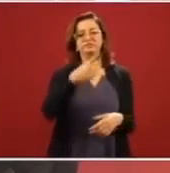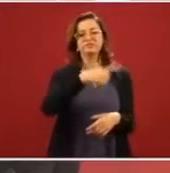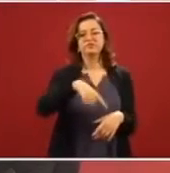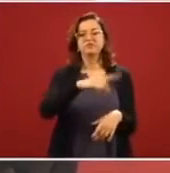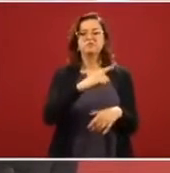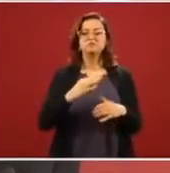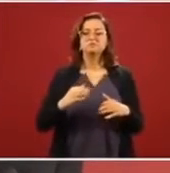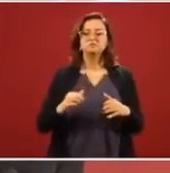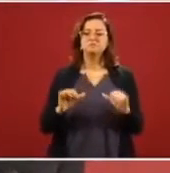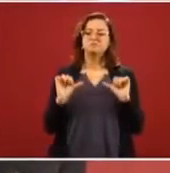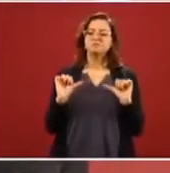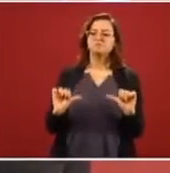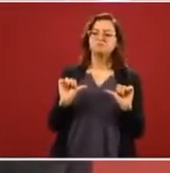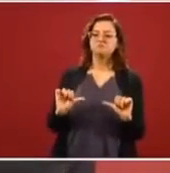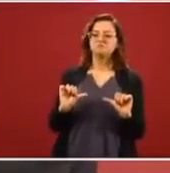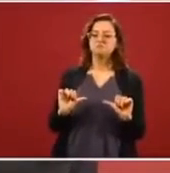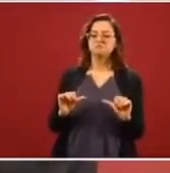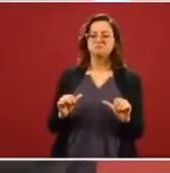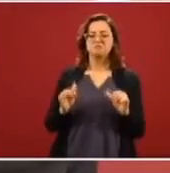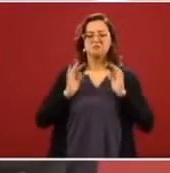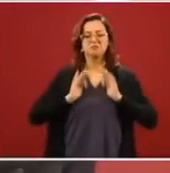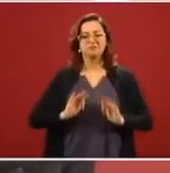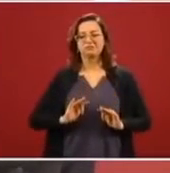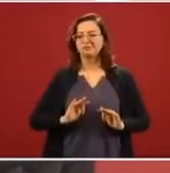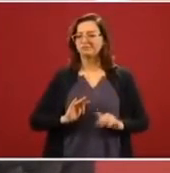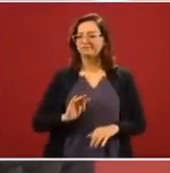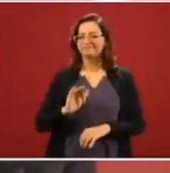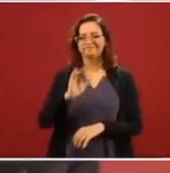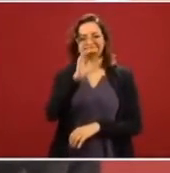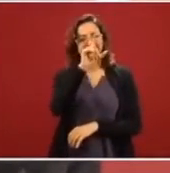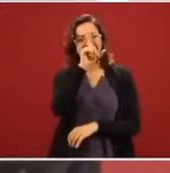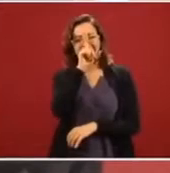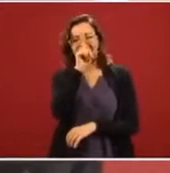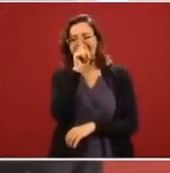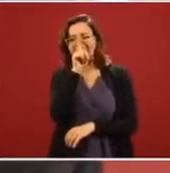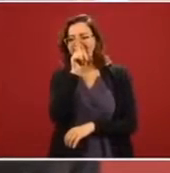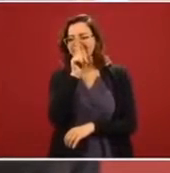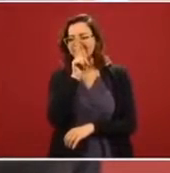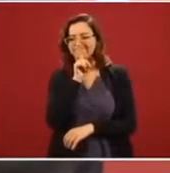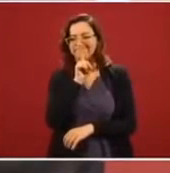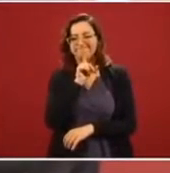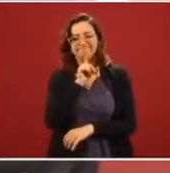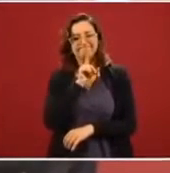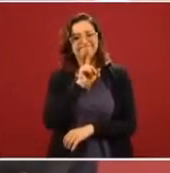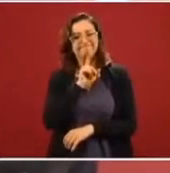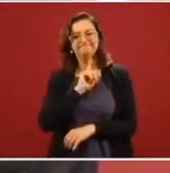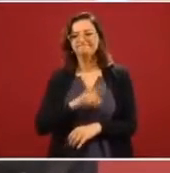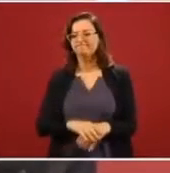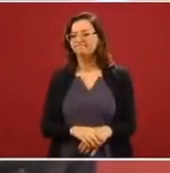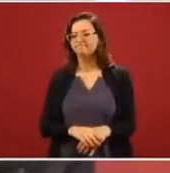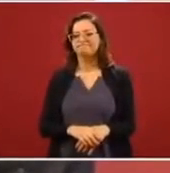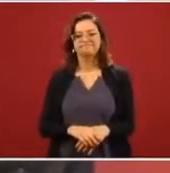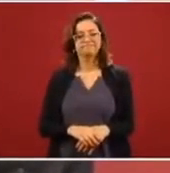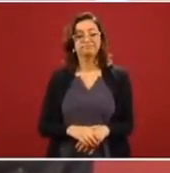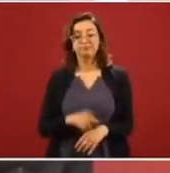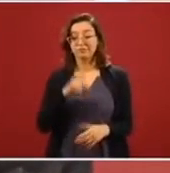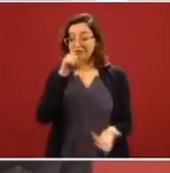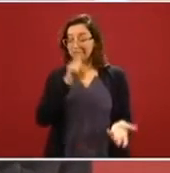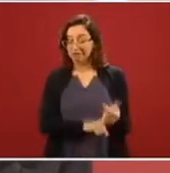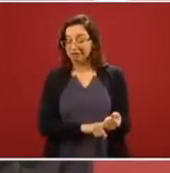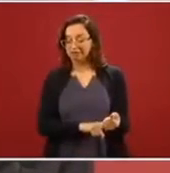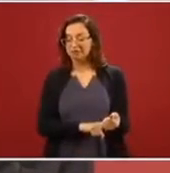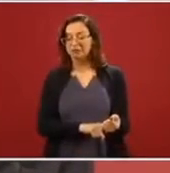placentera, of the pleasure, cuando life es of pleasure, when in actuality un infierno, it's an la